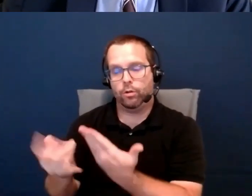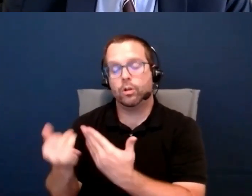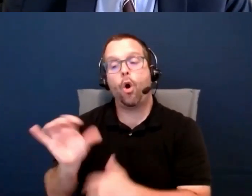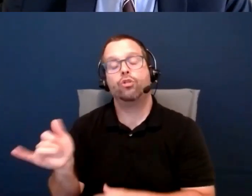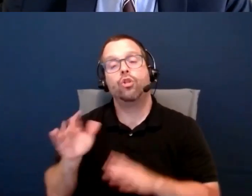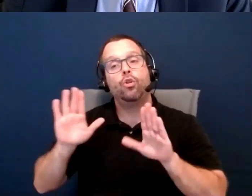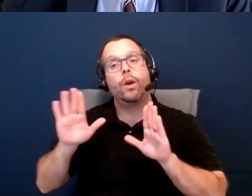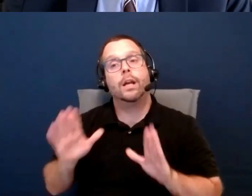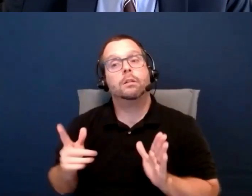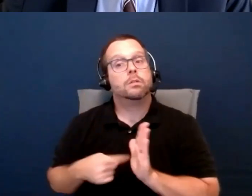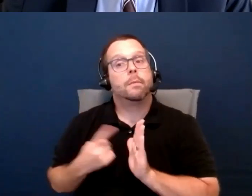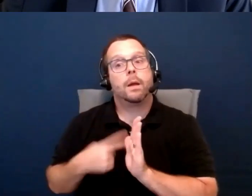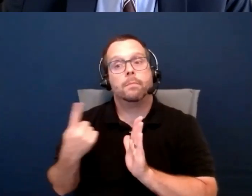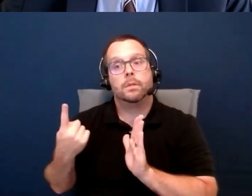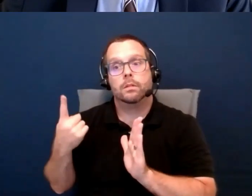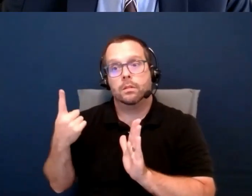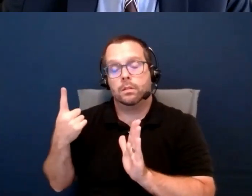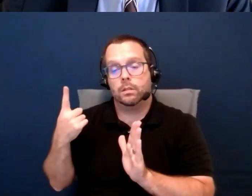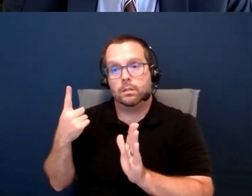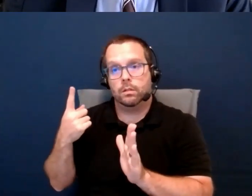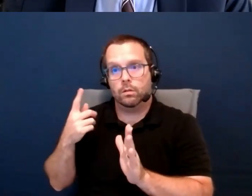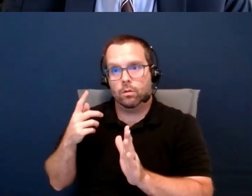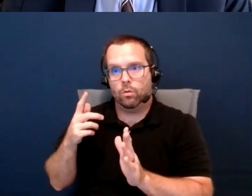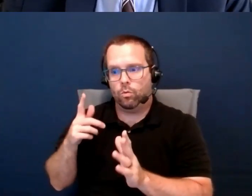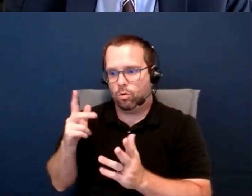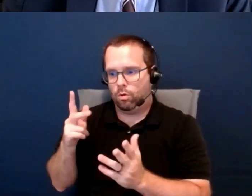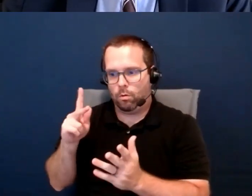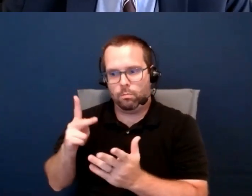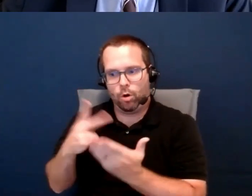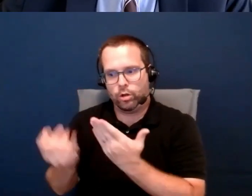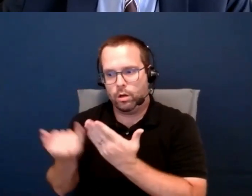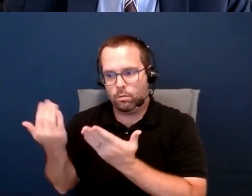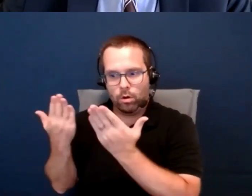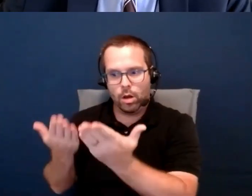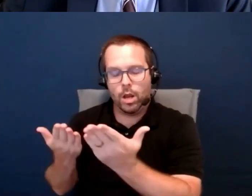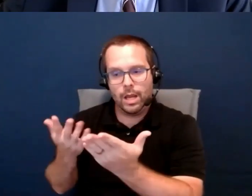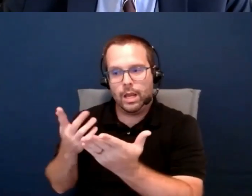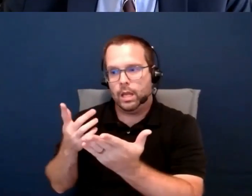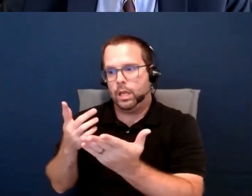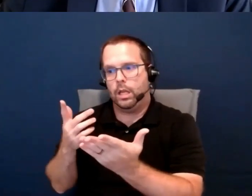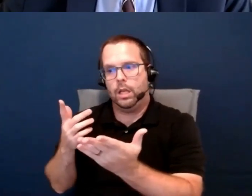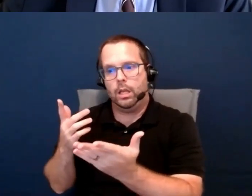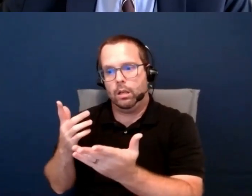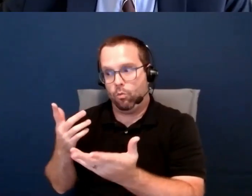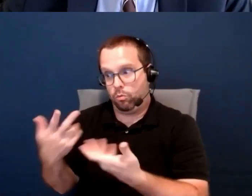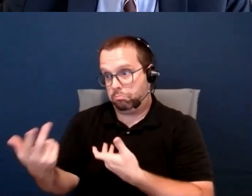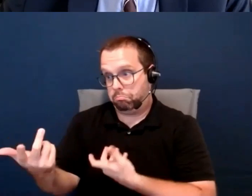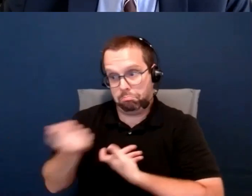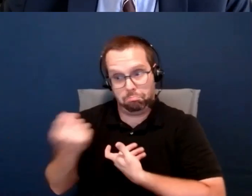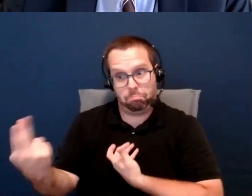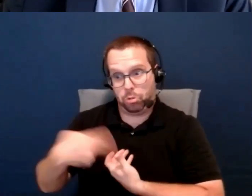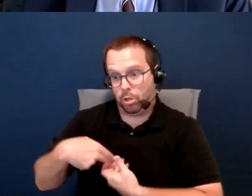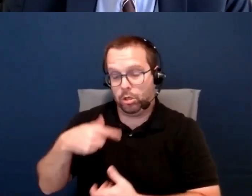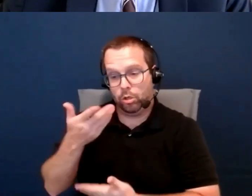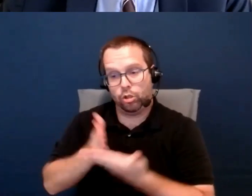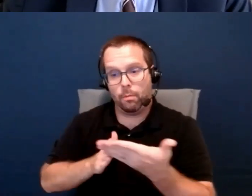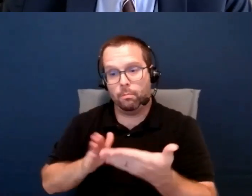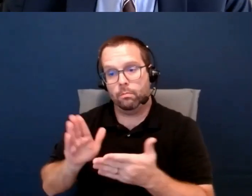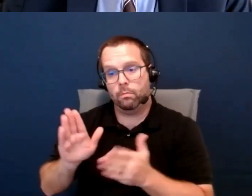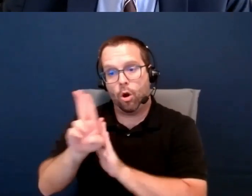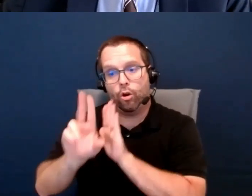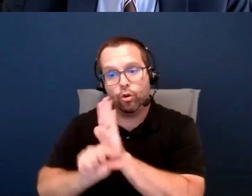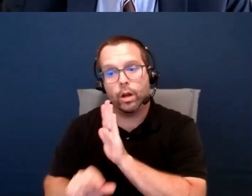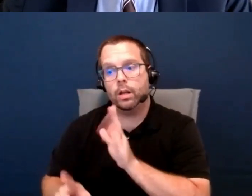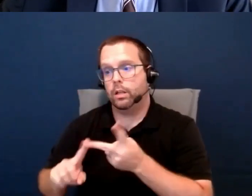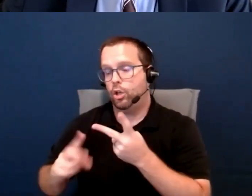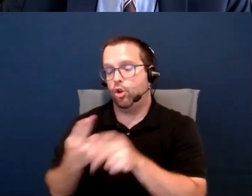are times or two where your parts of your project, maybe you have brought in undergraduates or other graduate students who are using the data set, learning